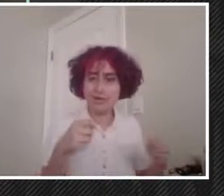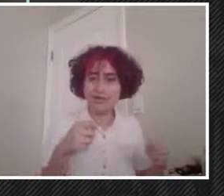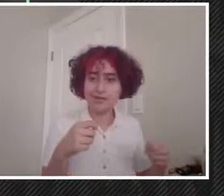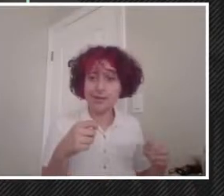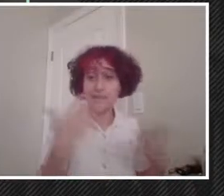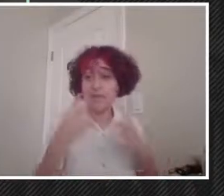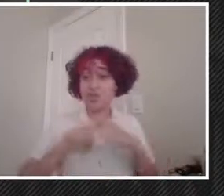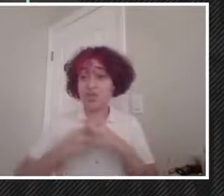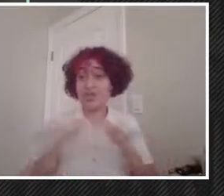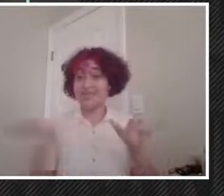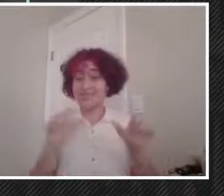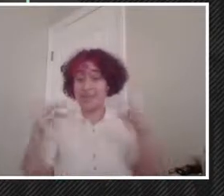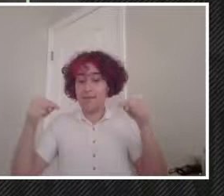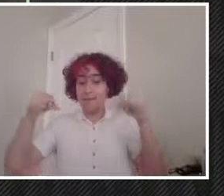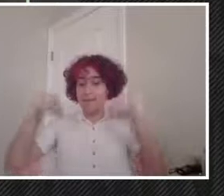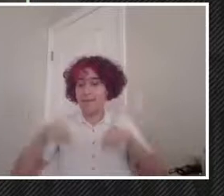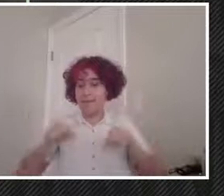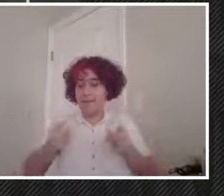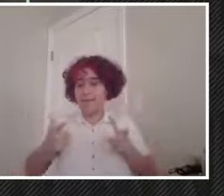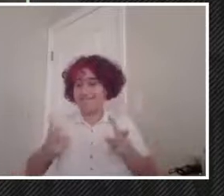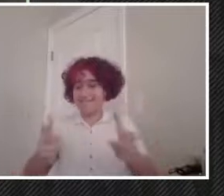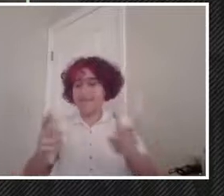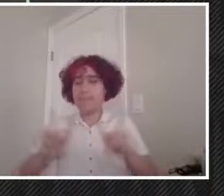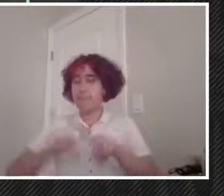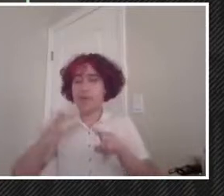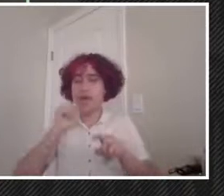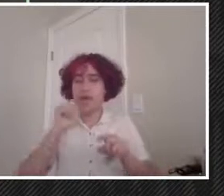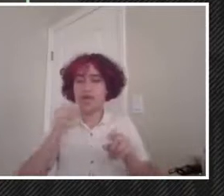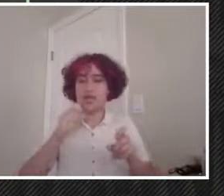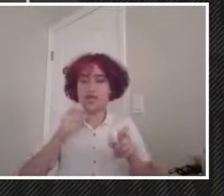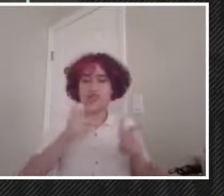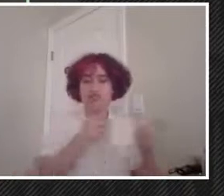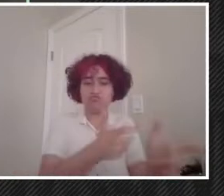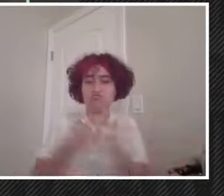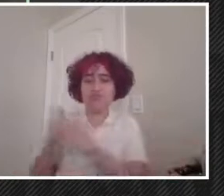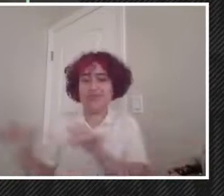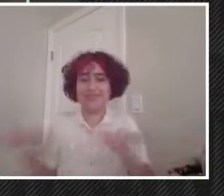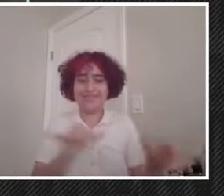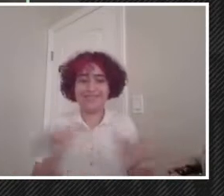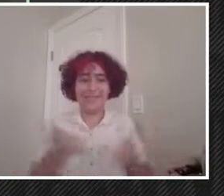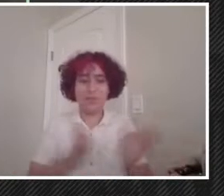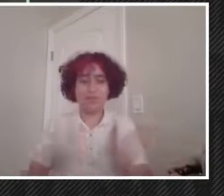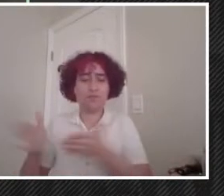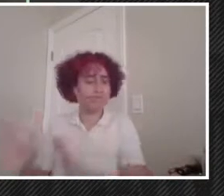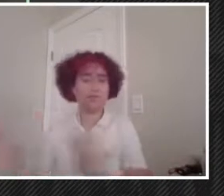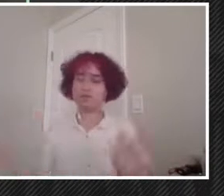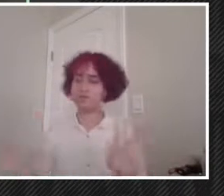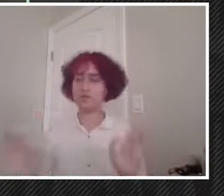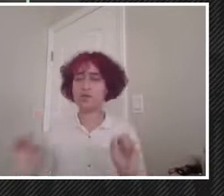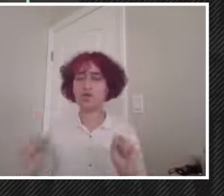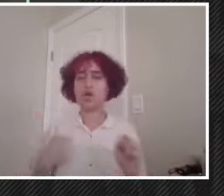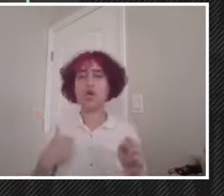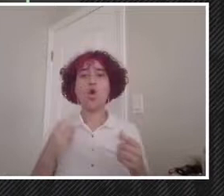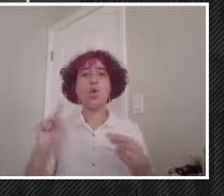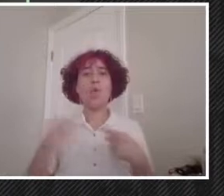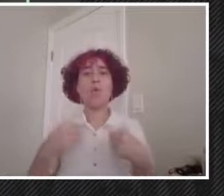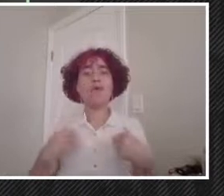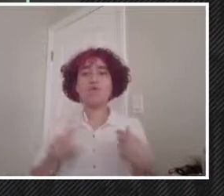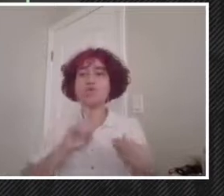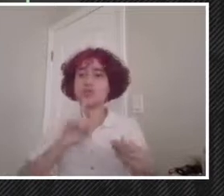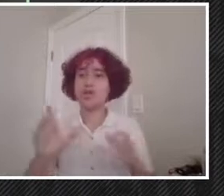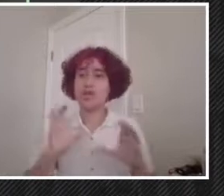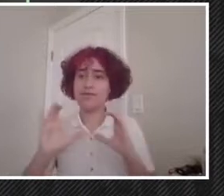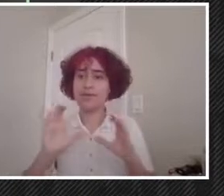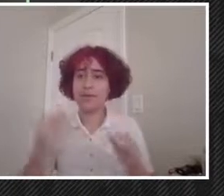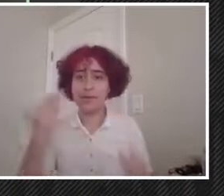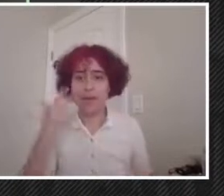not going to run the same race. And so really having those real conversations, you know, I give a lot of homage to